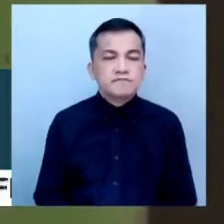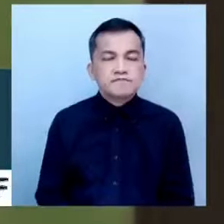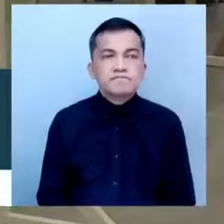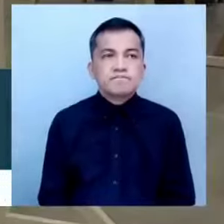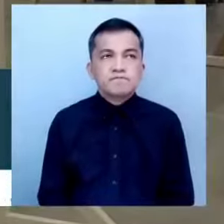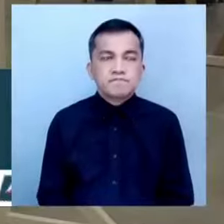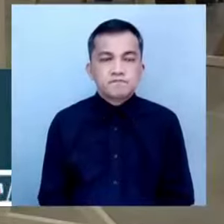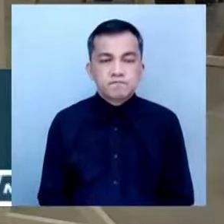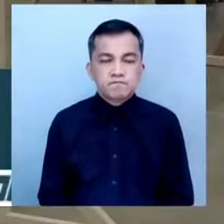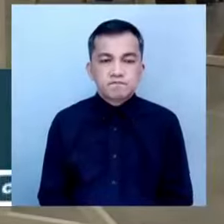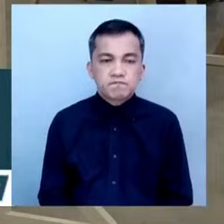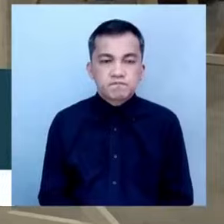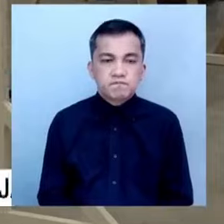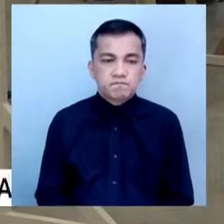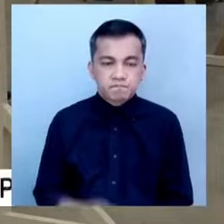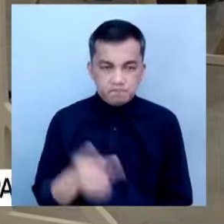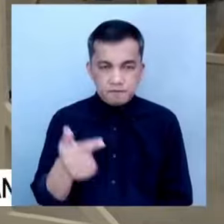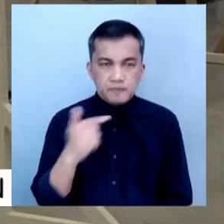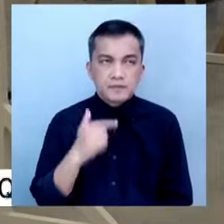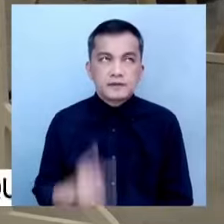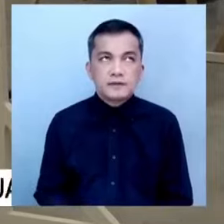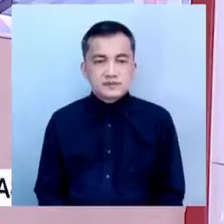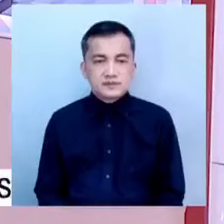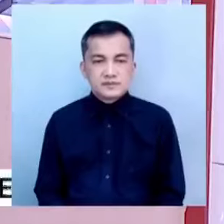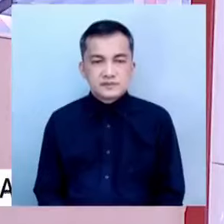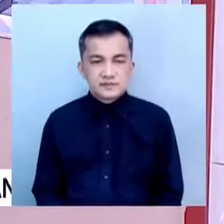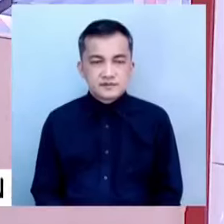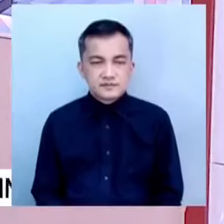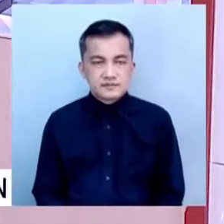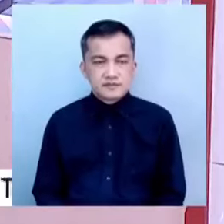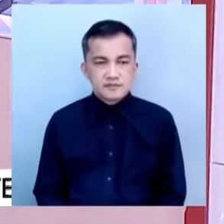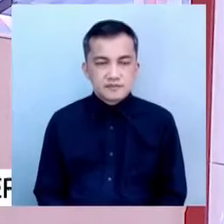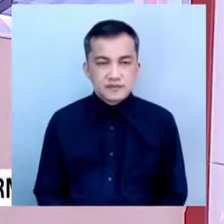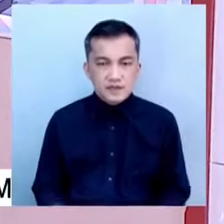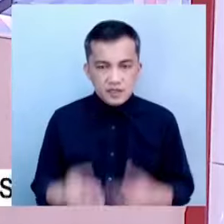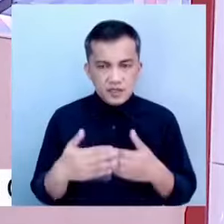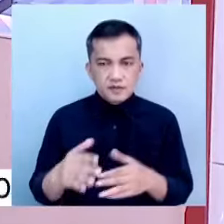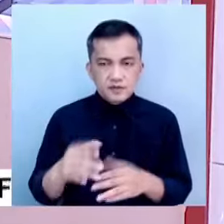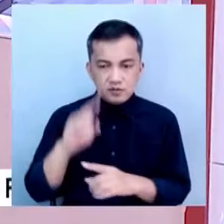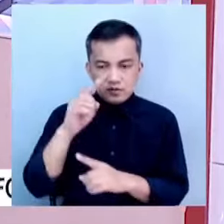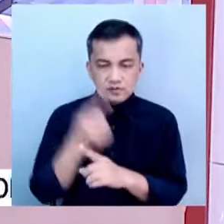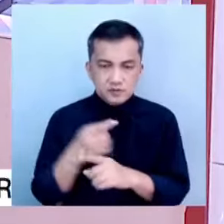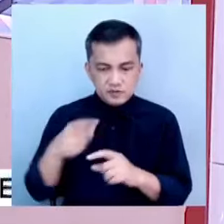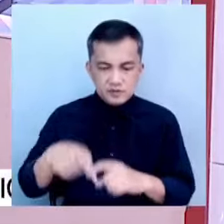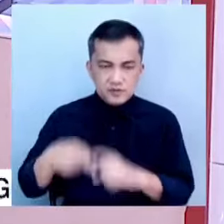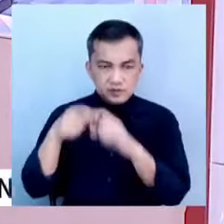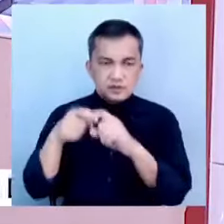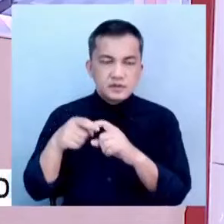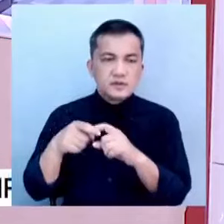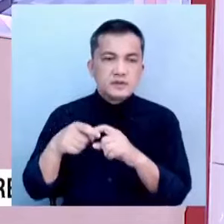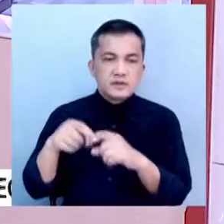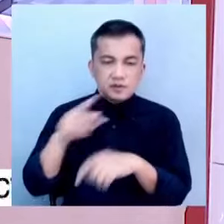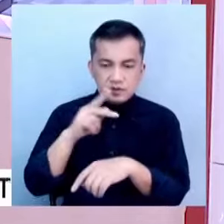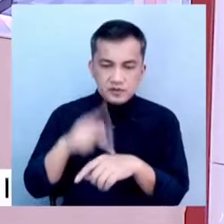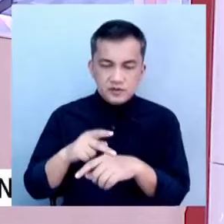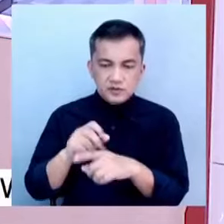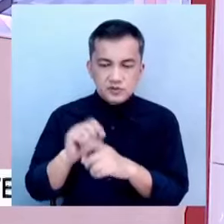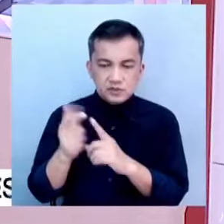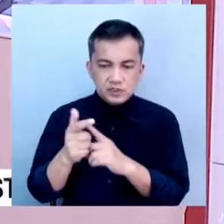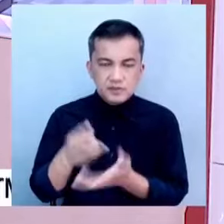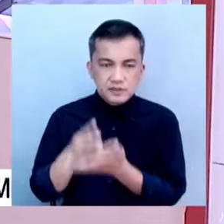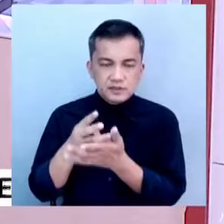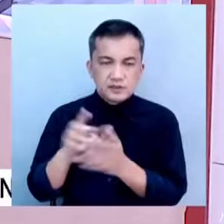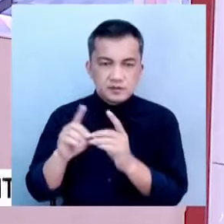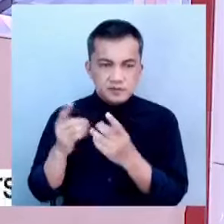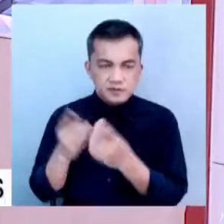Balancho, ABS-CBN News. After a month-long suspension, the Philippine Social Welfare Department resumes its program that